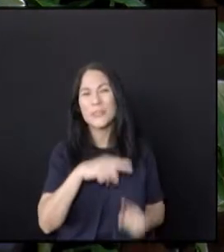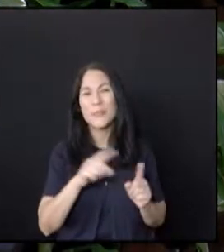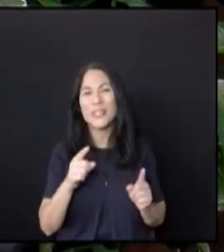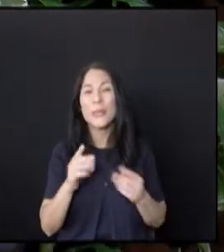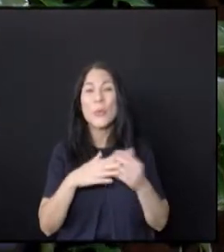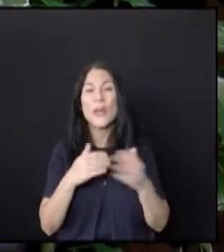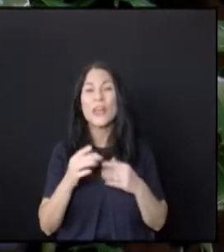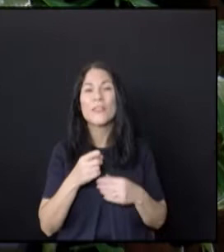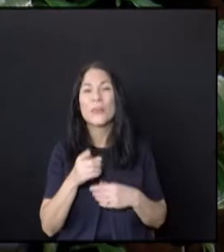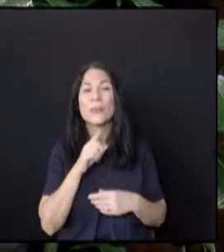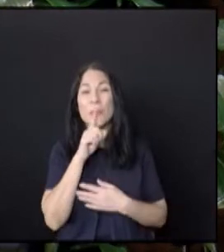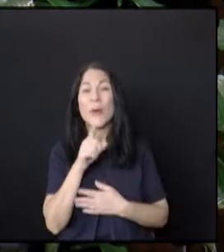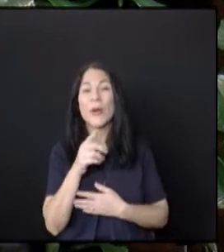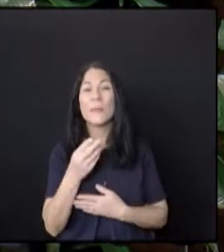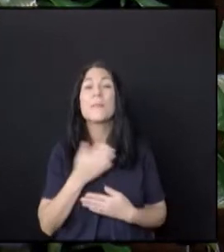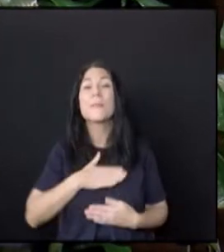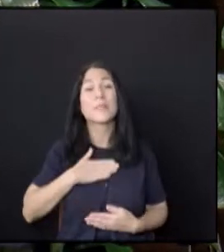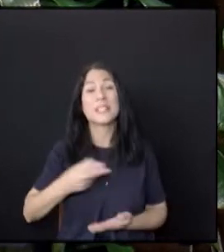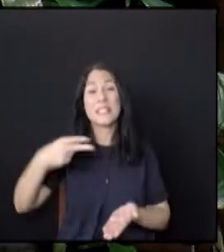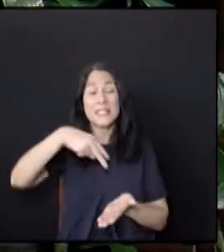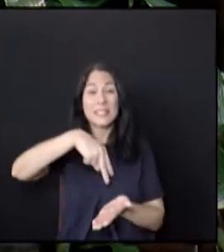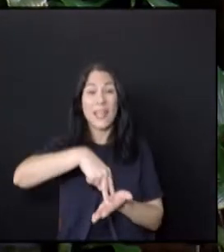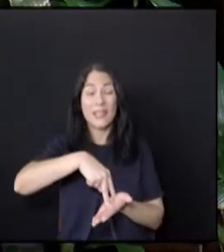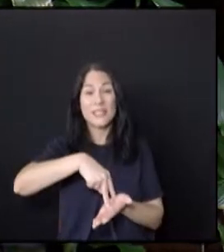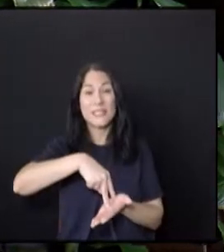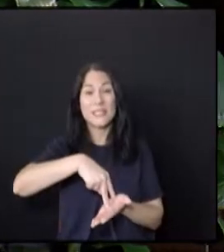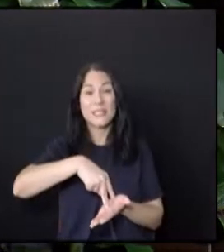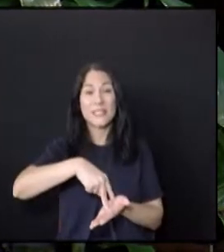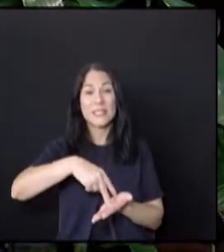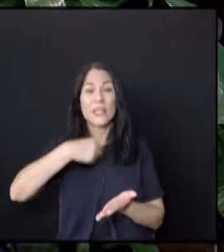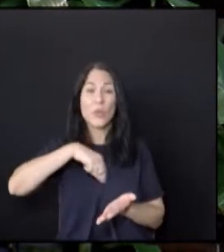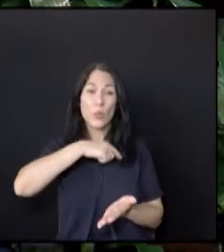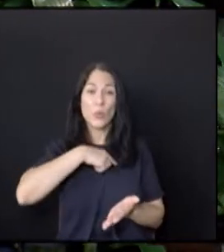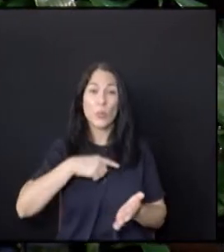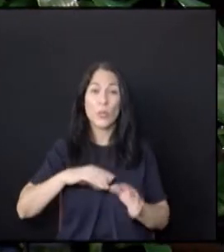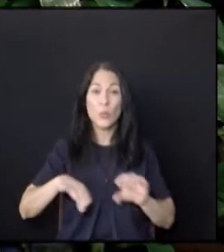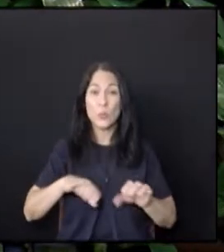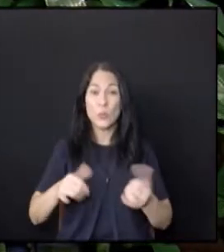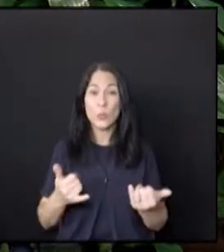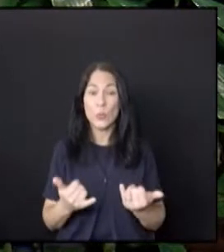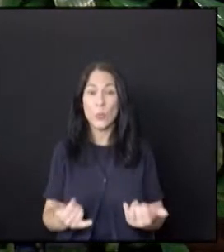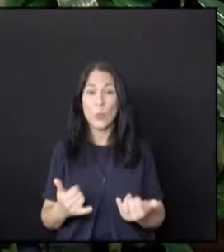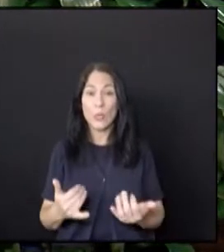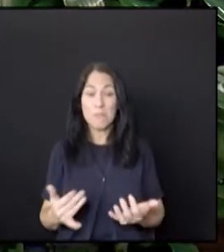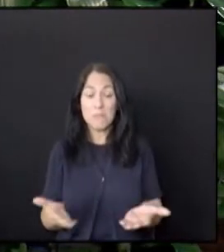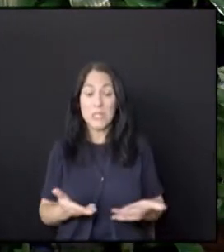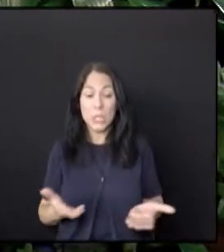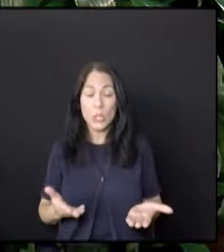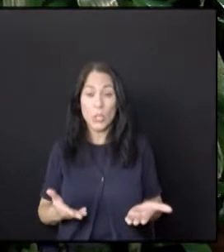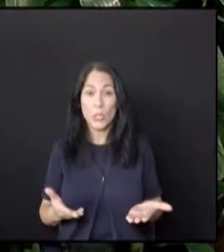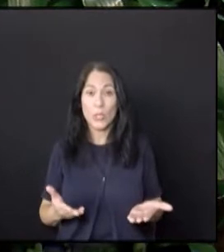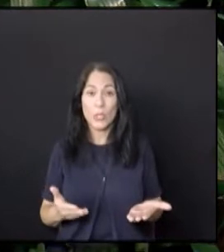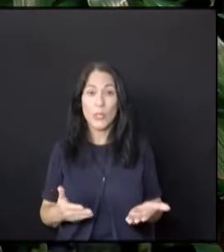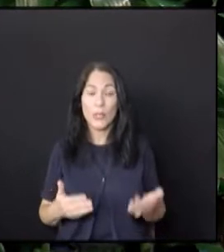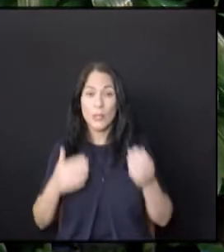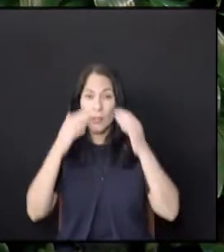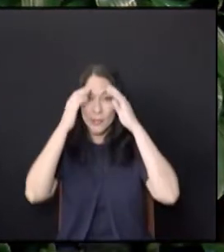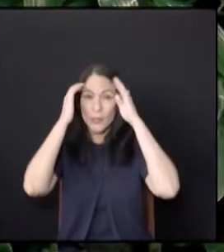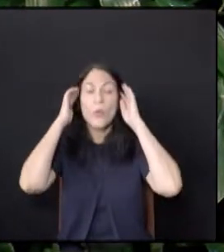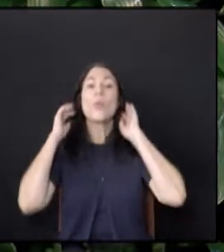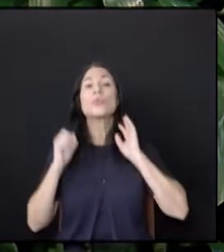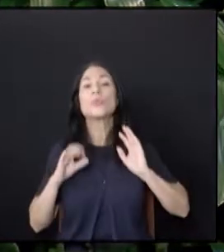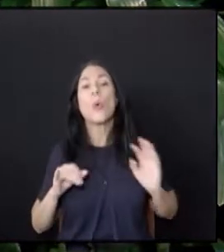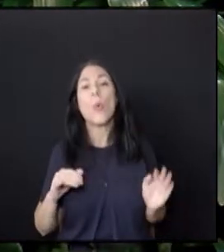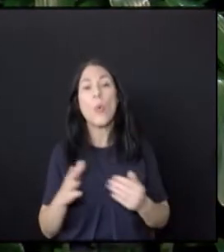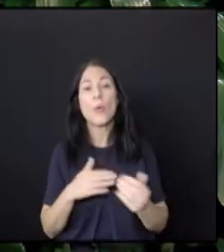to ask you to stand. We would do that if we were gathered in one space for the reading of God's word, and so I'm going to ask you to do that right